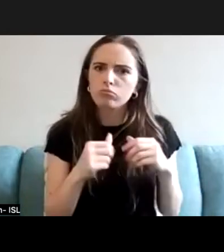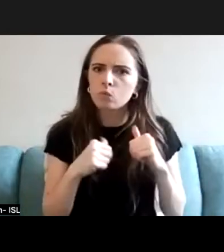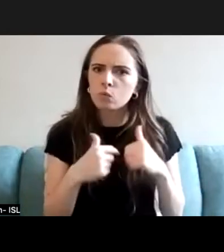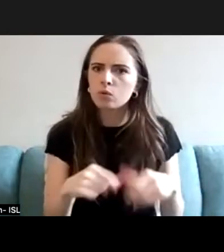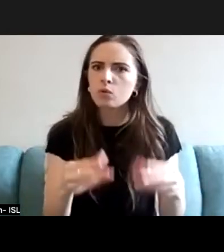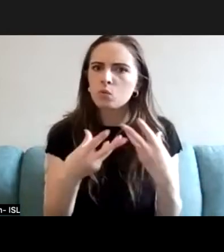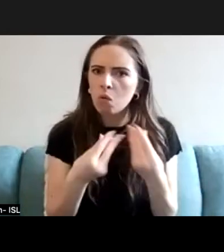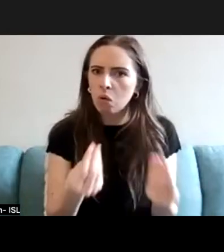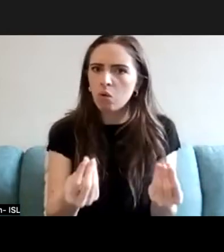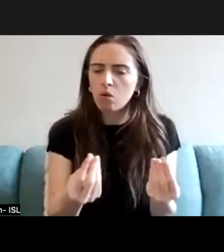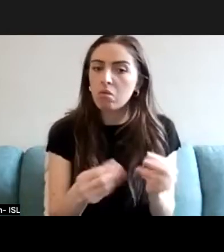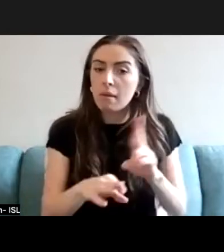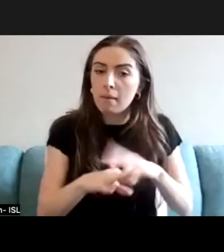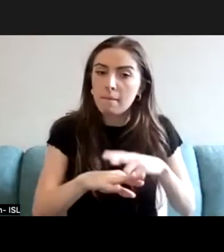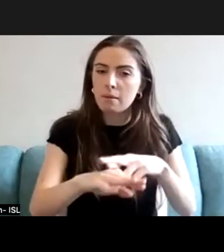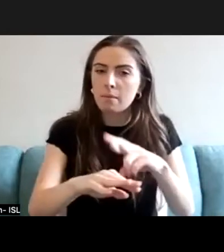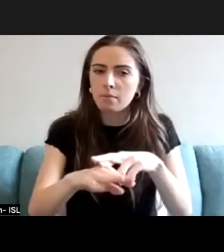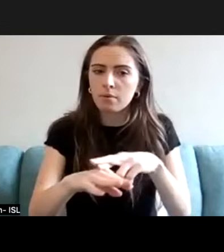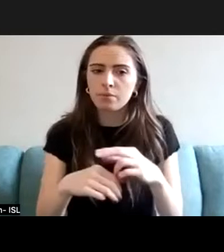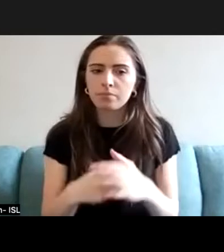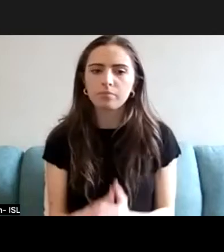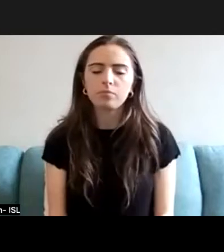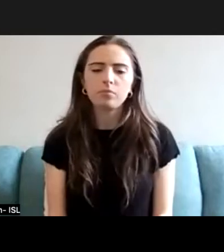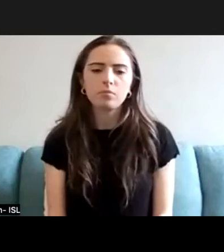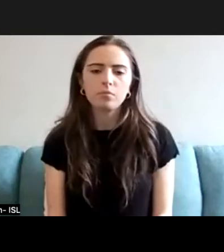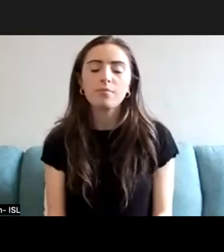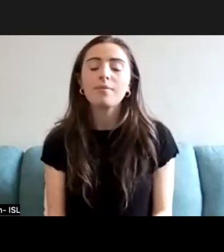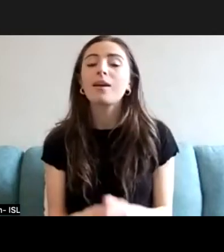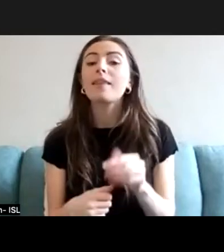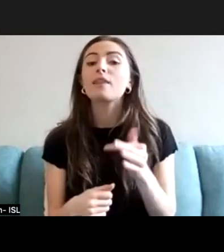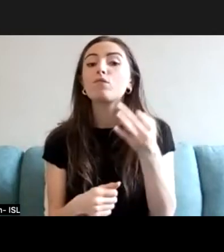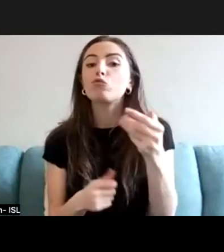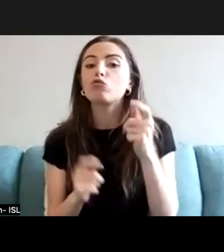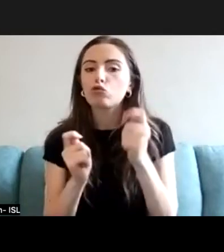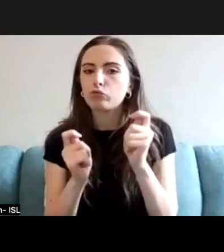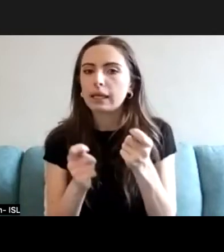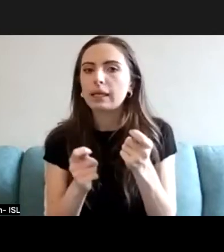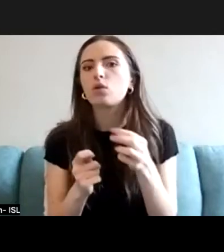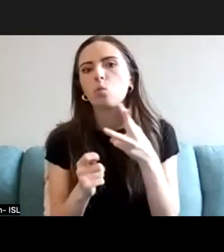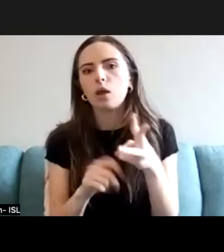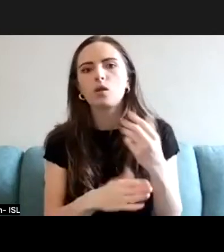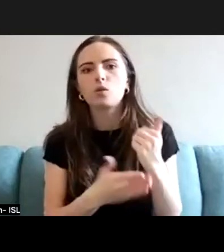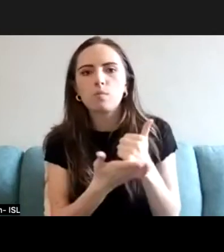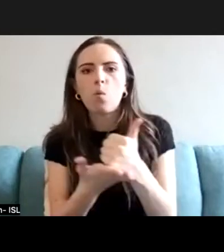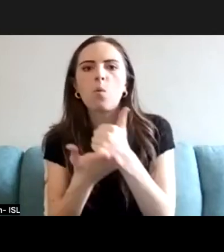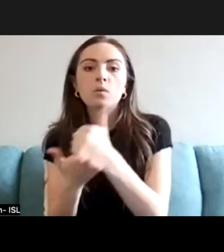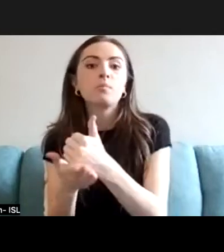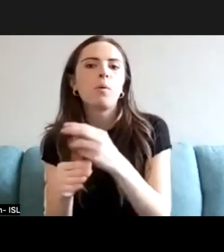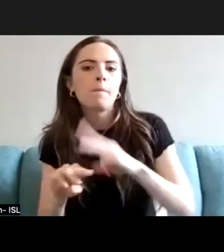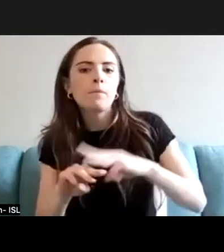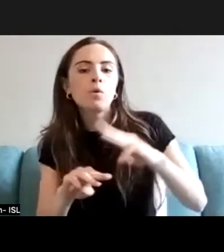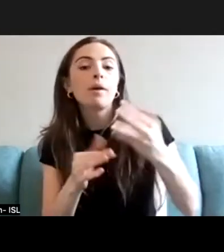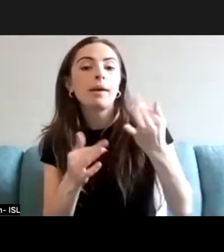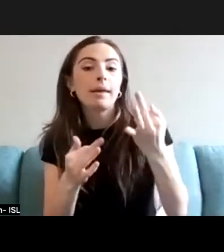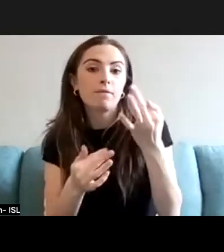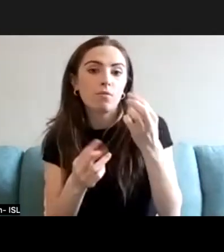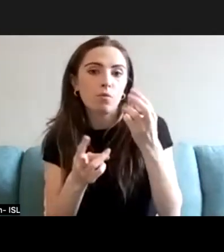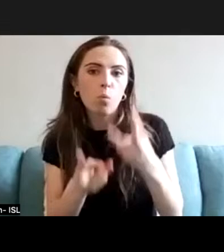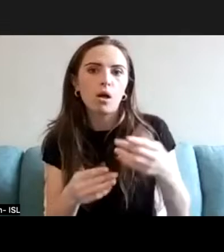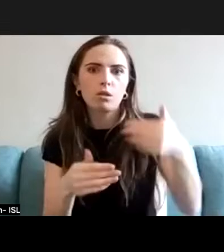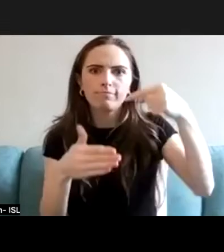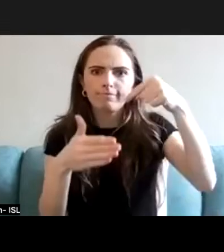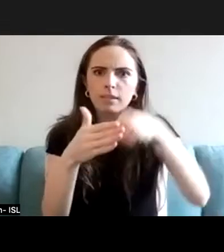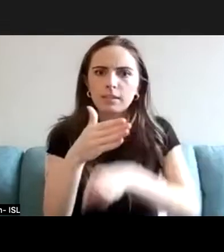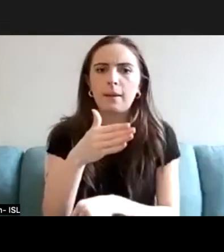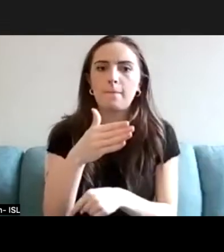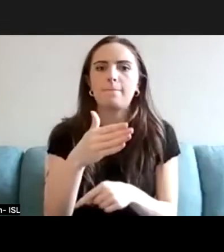our training pack and the toolkit will support you more in that and kind of give a much more of a deeper dive. And obviously Jess will be here in the panel in a little